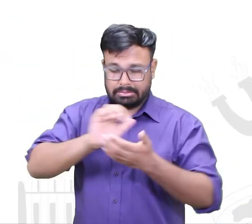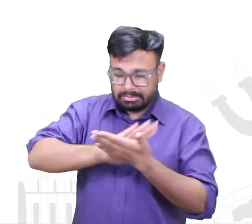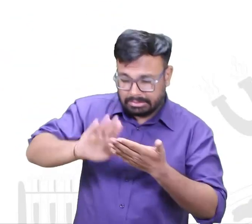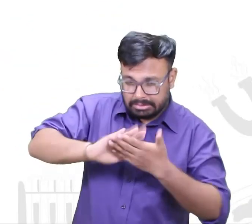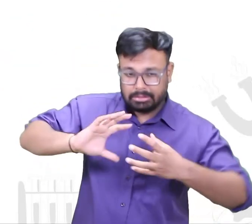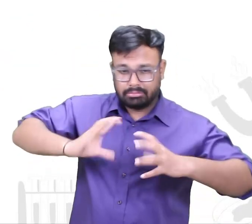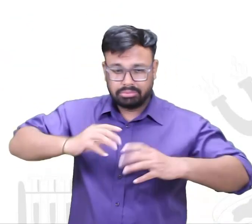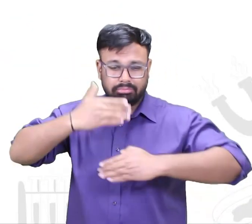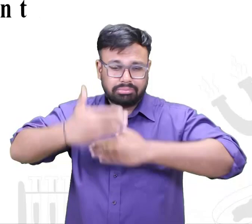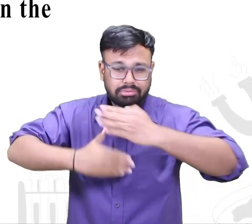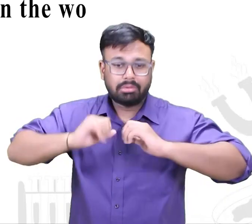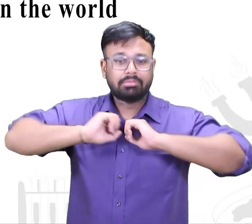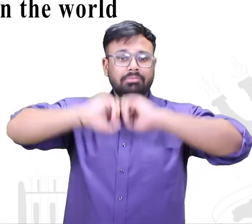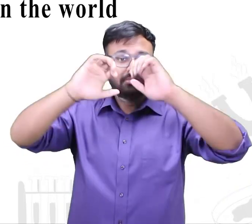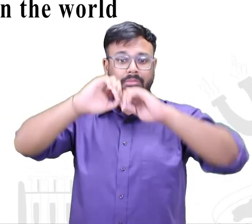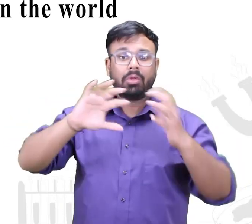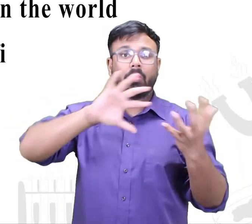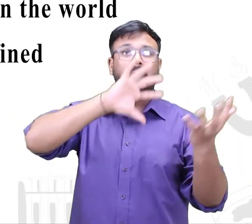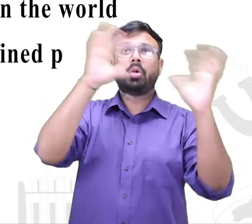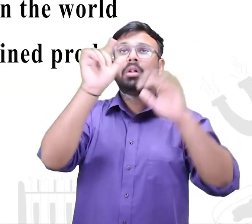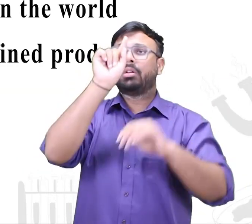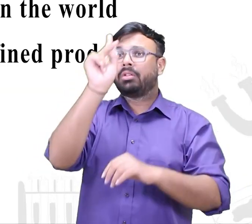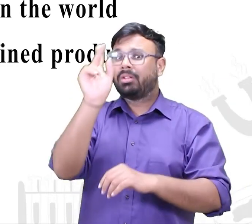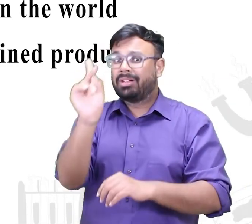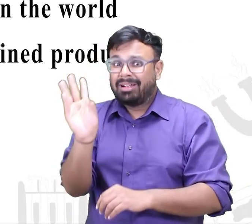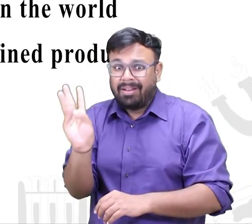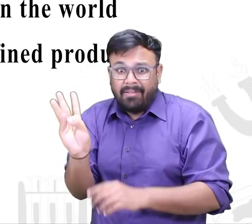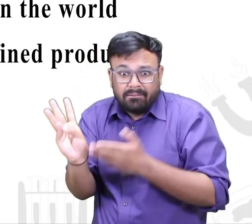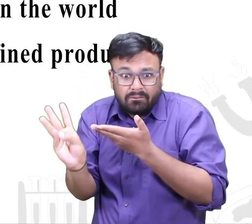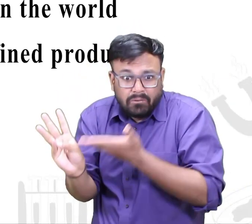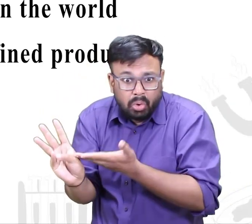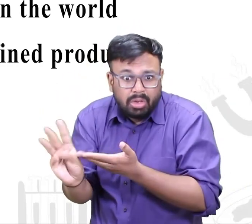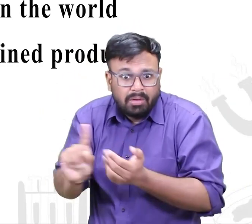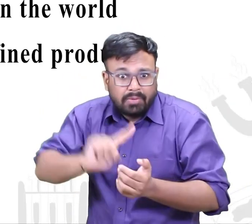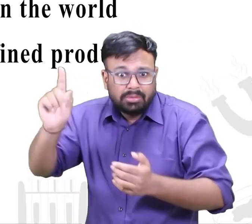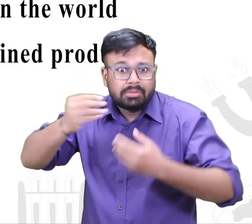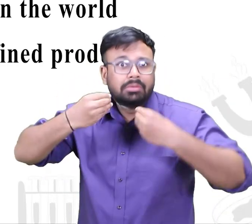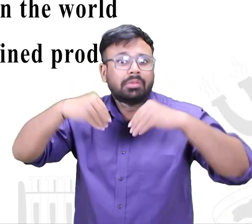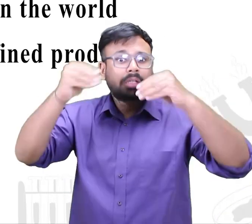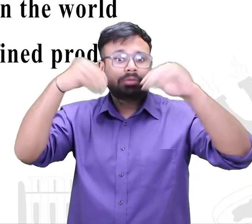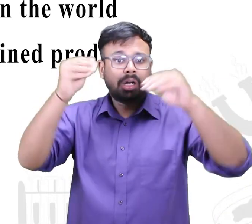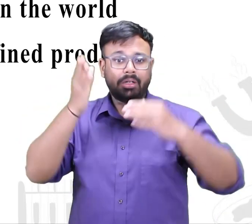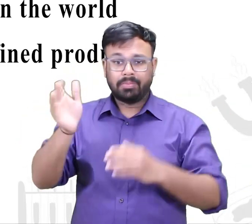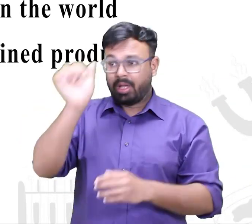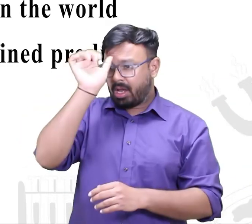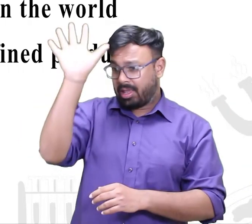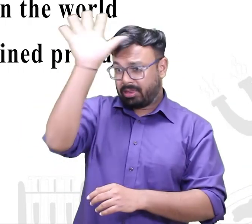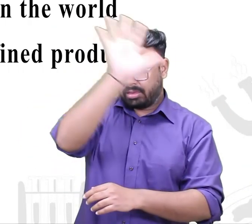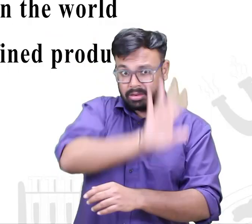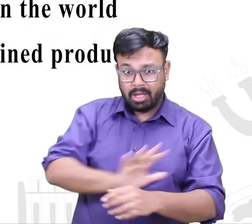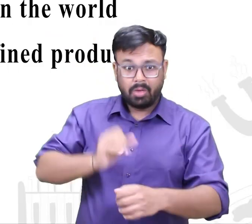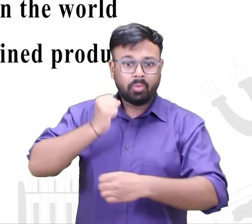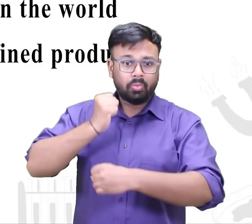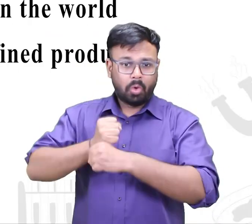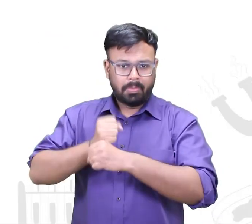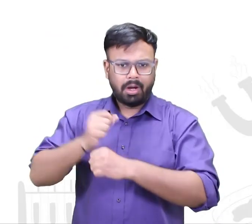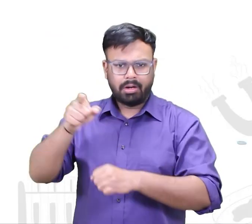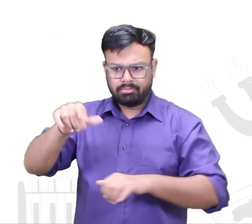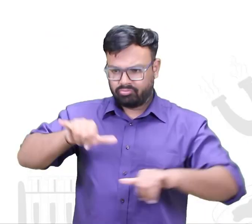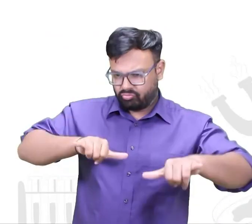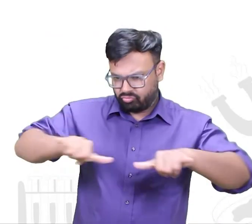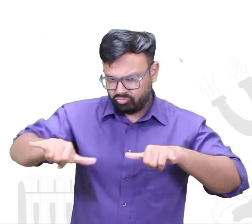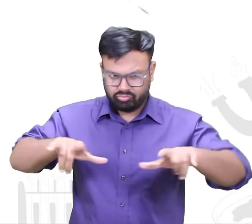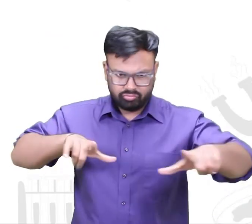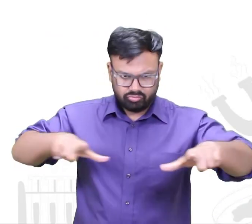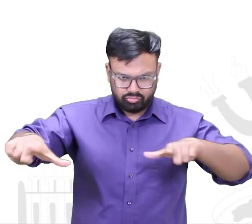capacity is the fourth largest in the world, and the country is a major exporter of refined products. The Government of India is pursuing